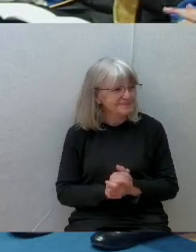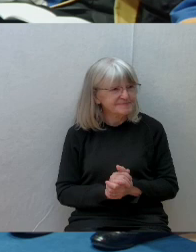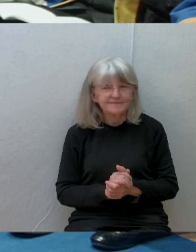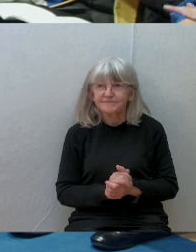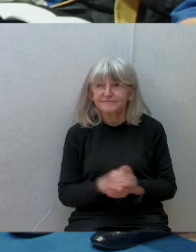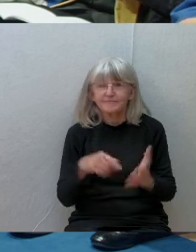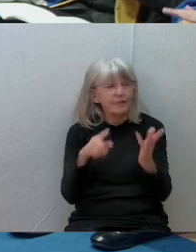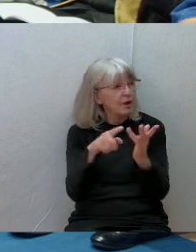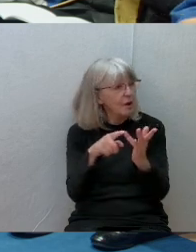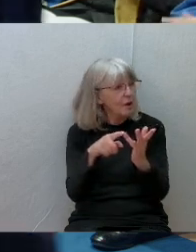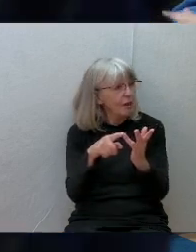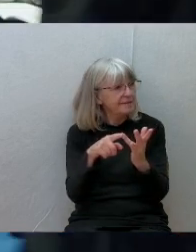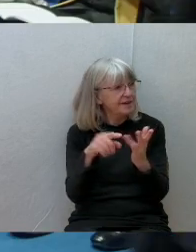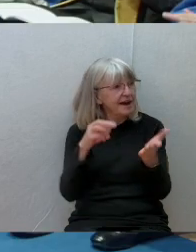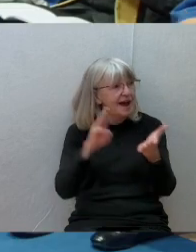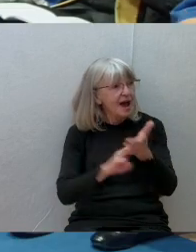Olivia McGowan.